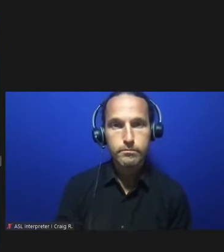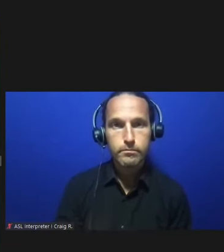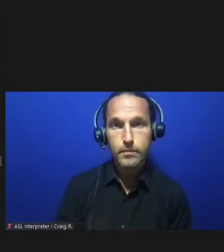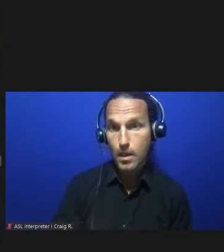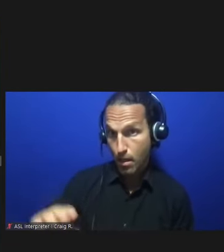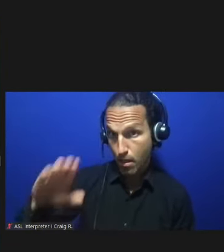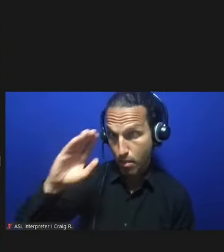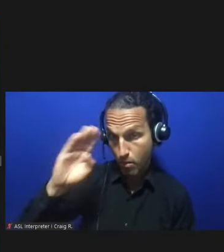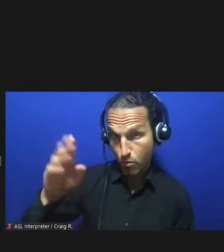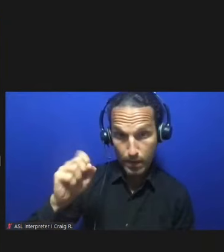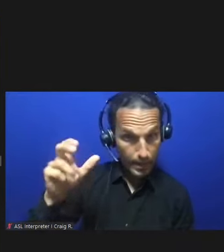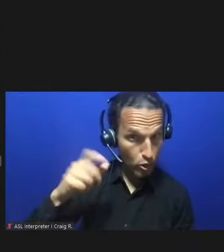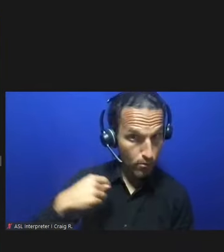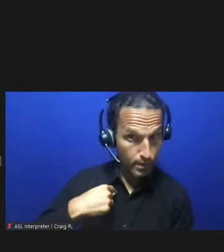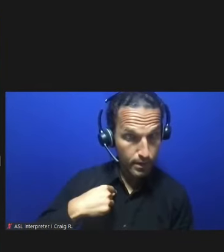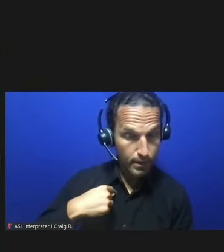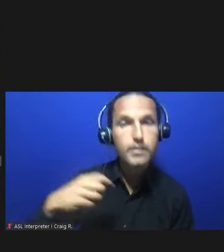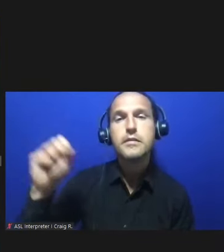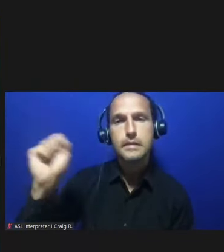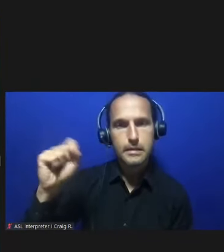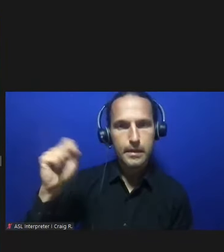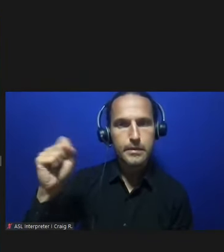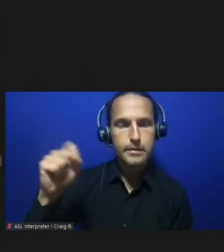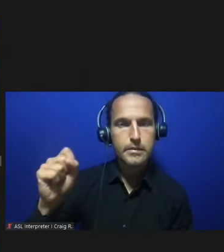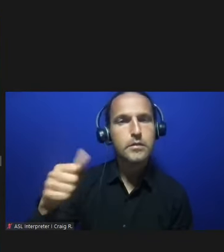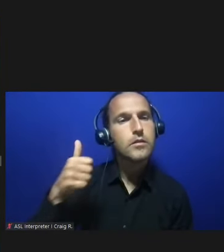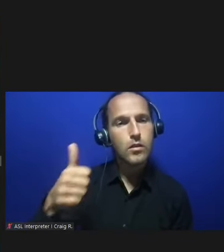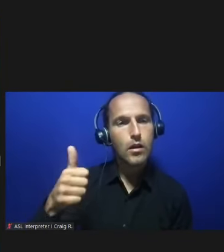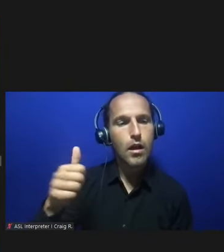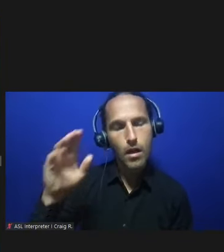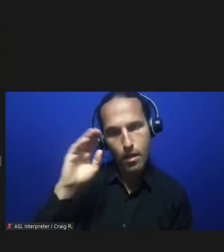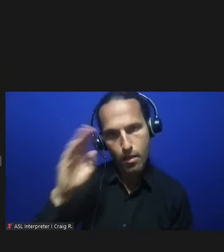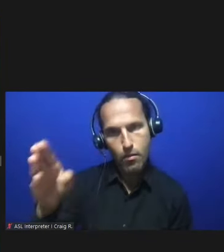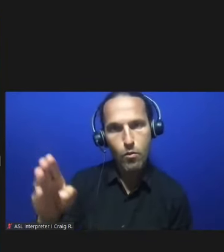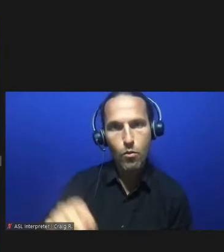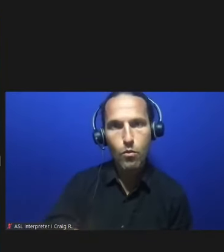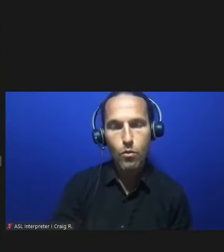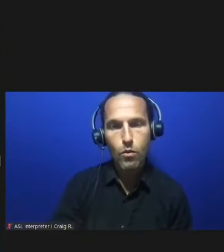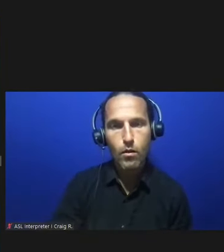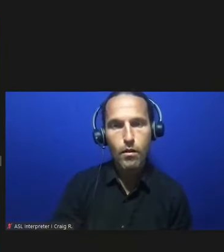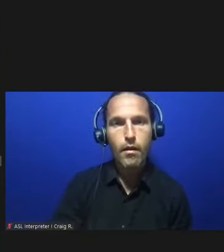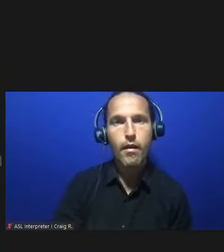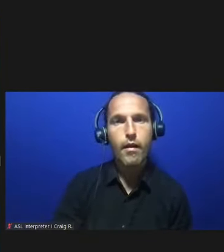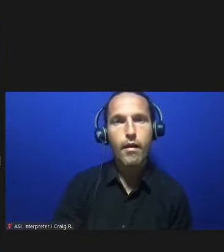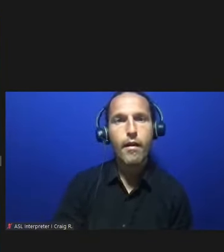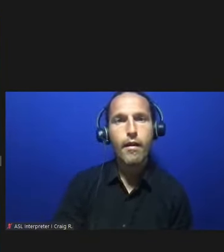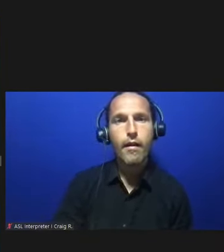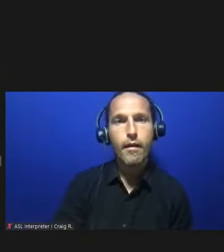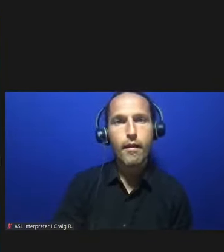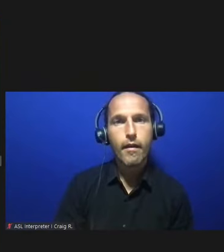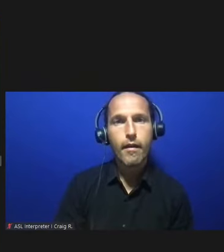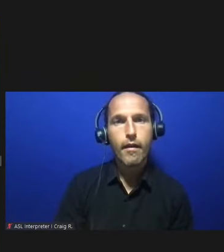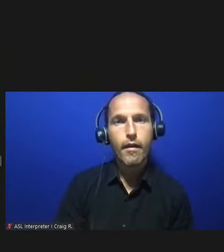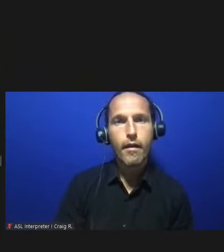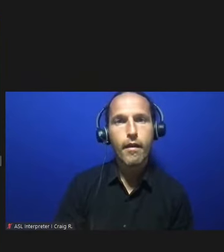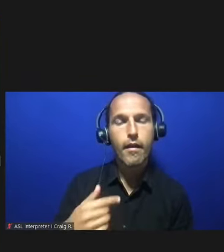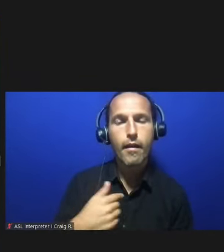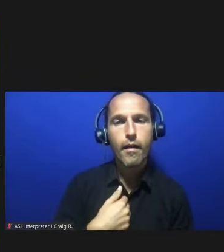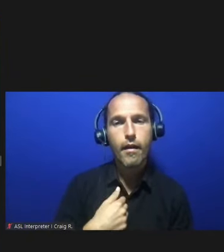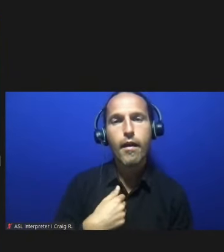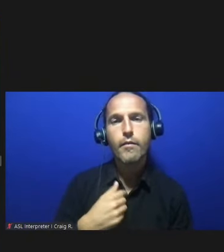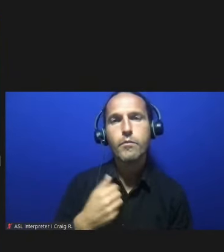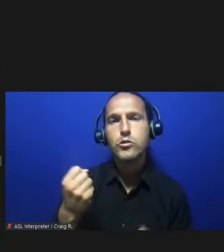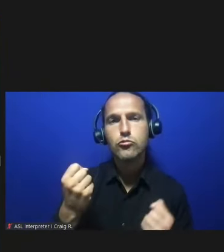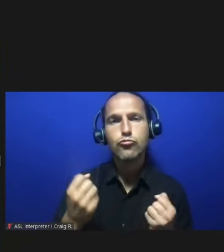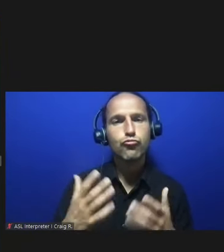Hello, can you hear me? Yes, we can. Okay, hi. I am actually an app-based driver and